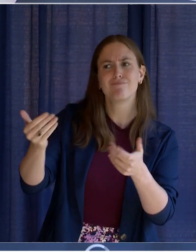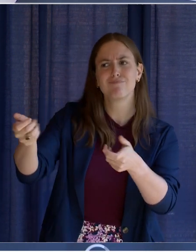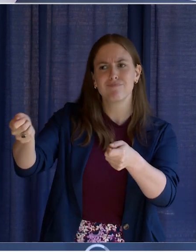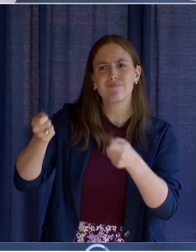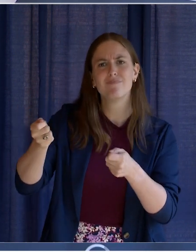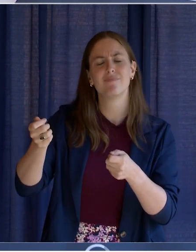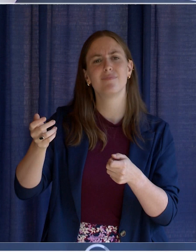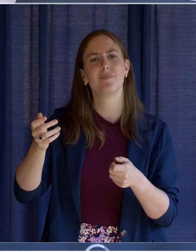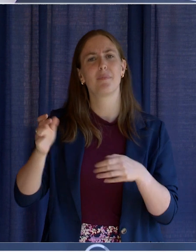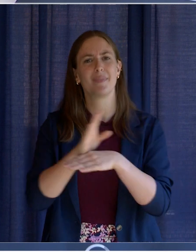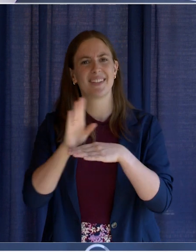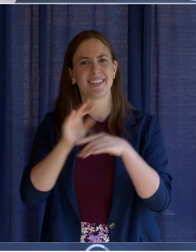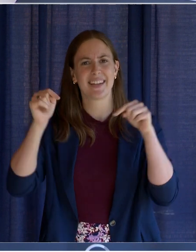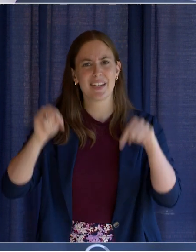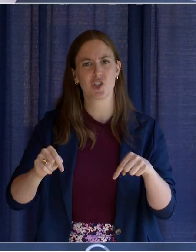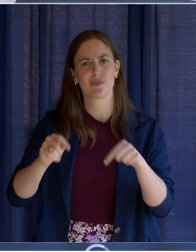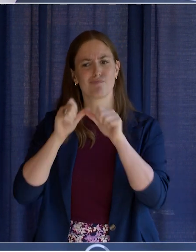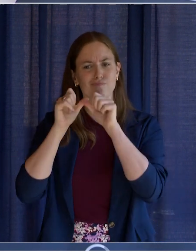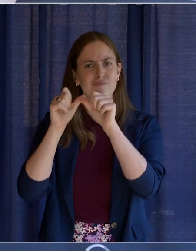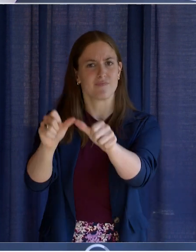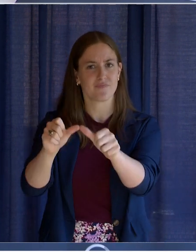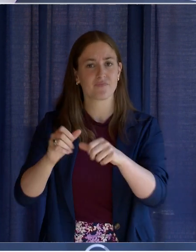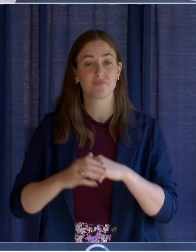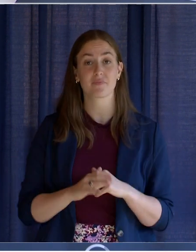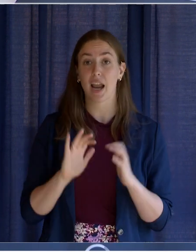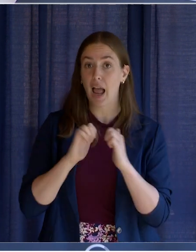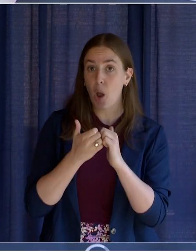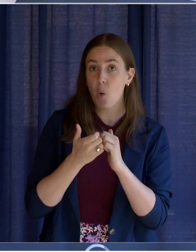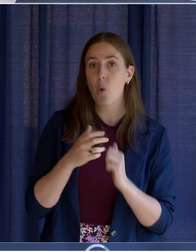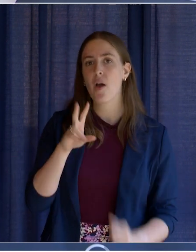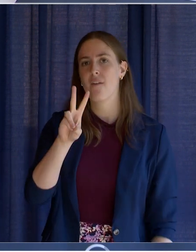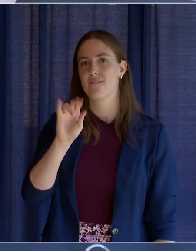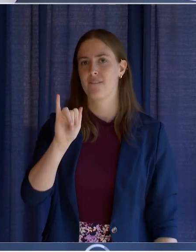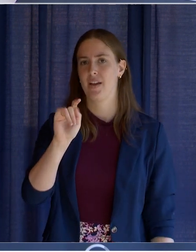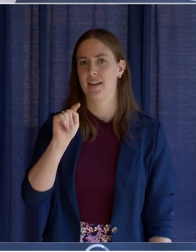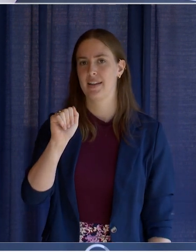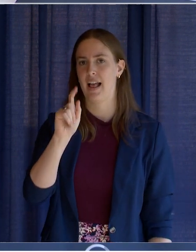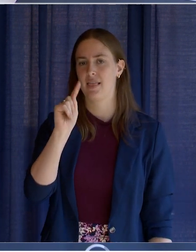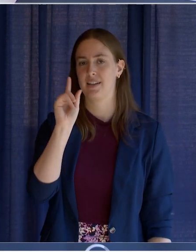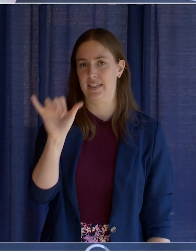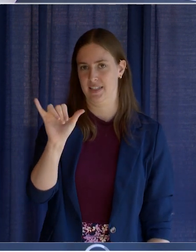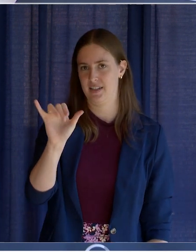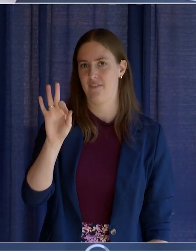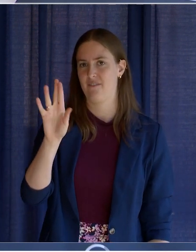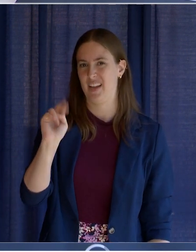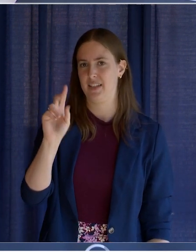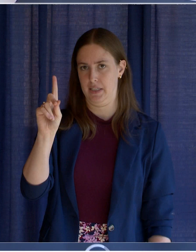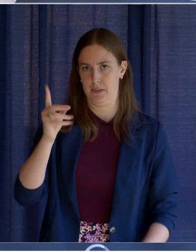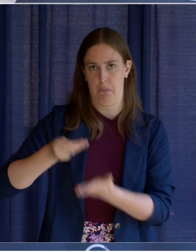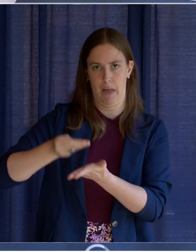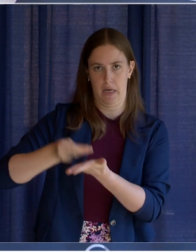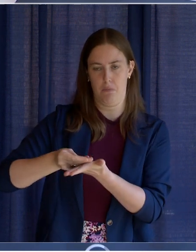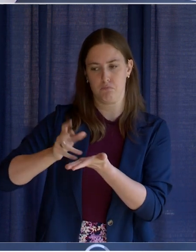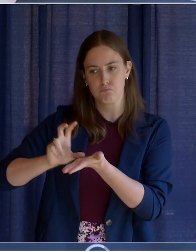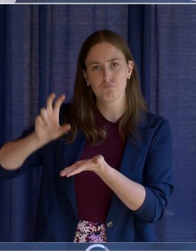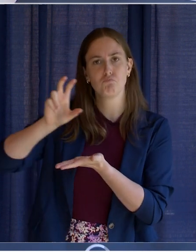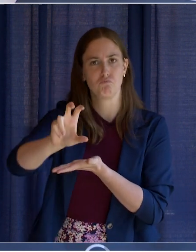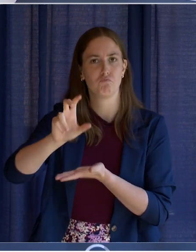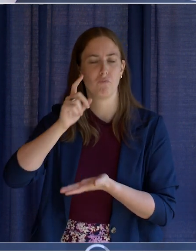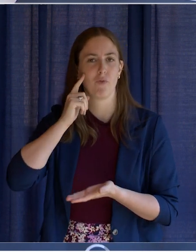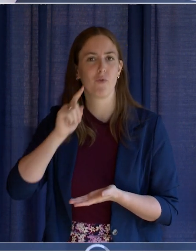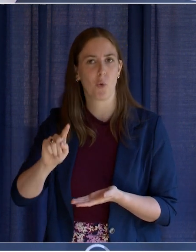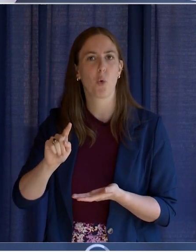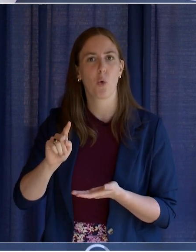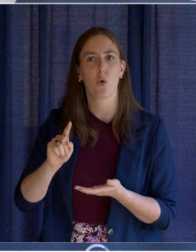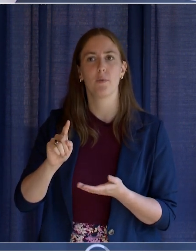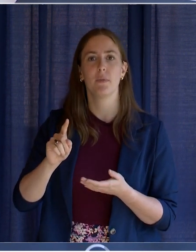in the Vitality Fund, we are attracting and retaining employers, which helps us bring the people,